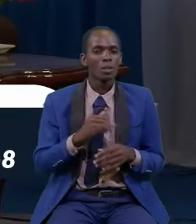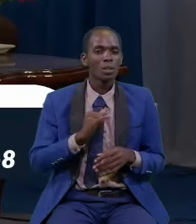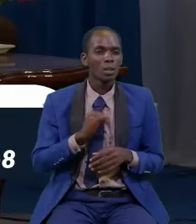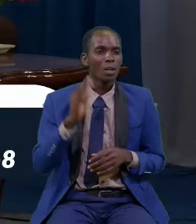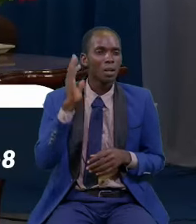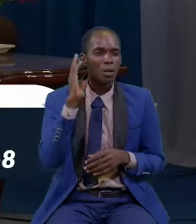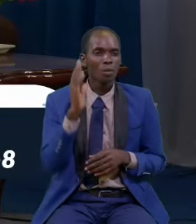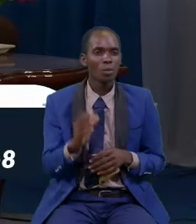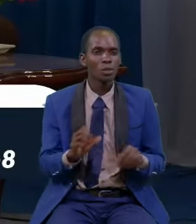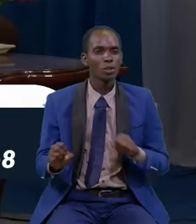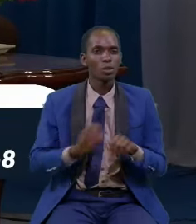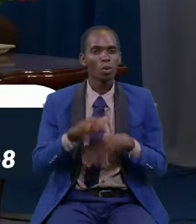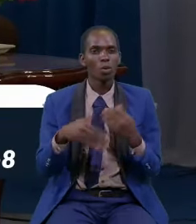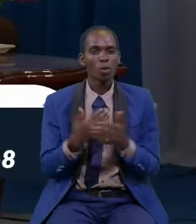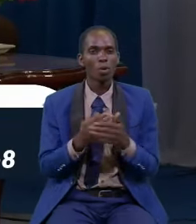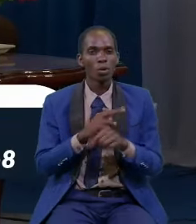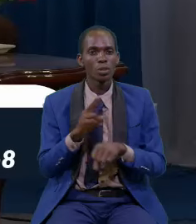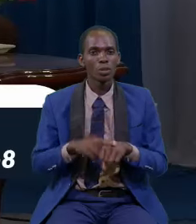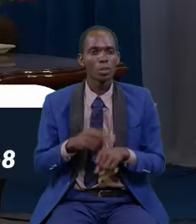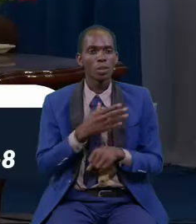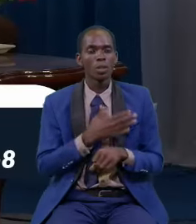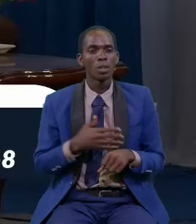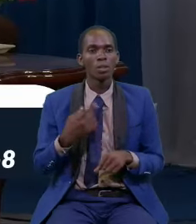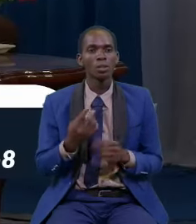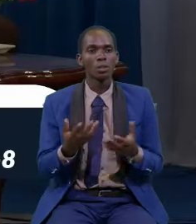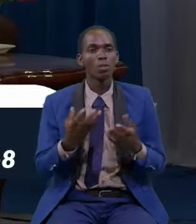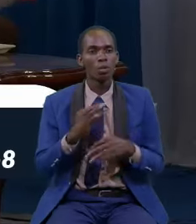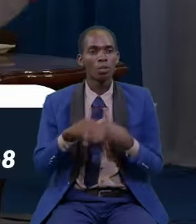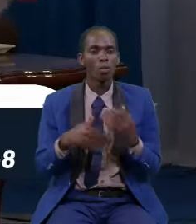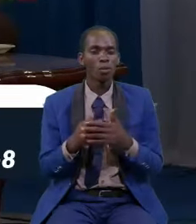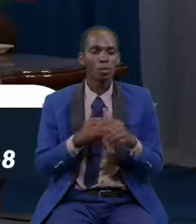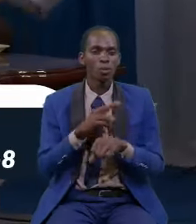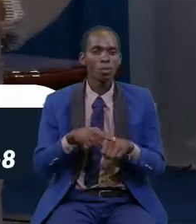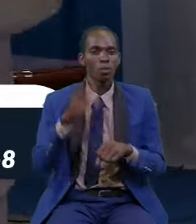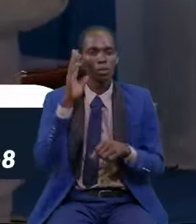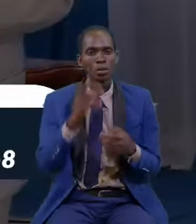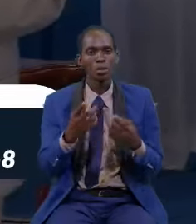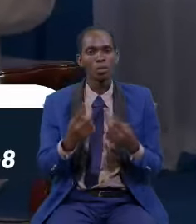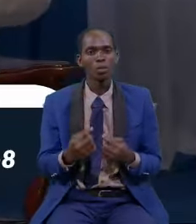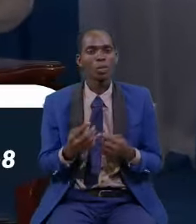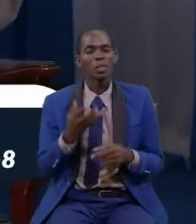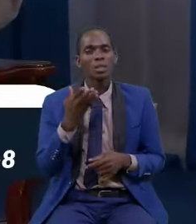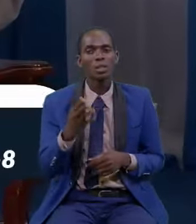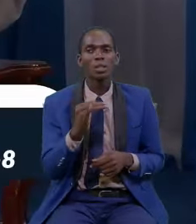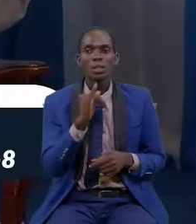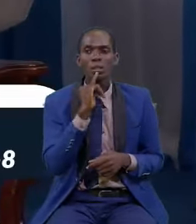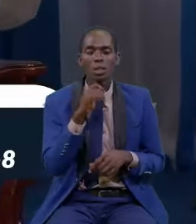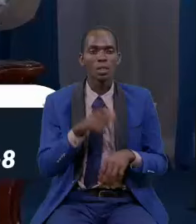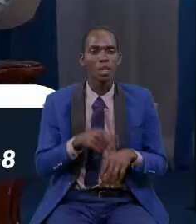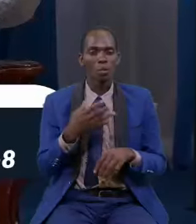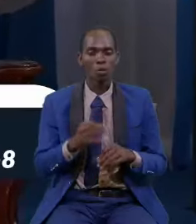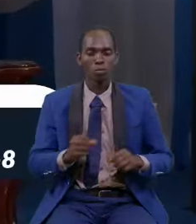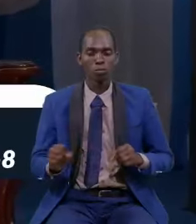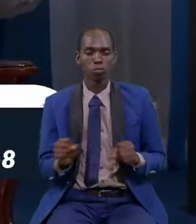desire of all nations shall come. There's a time of shaking. As